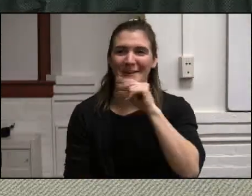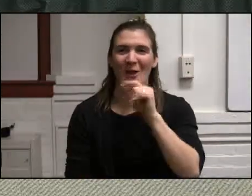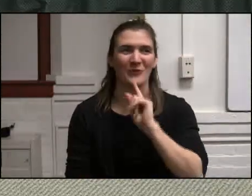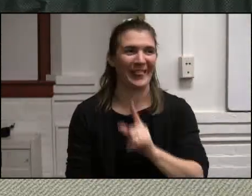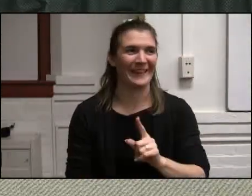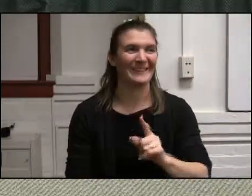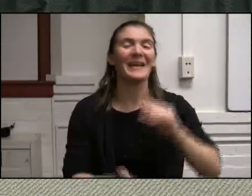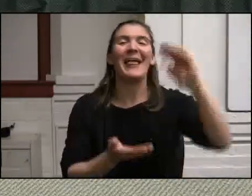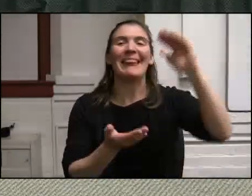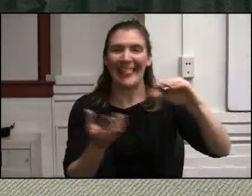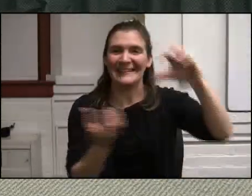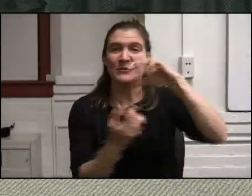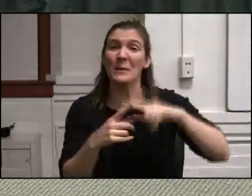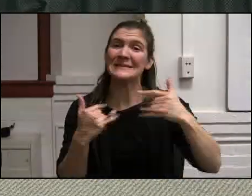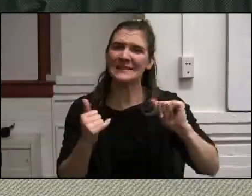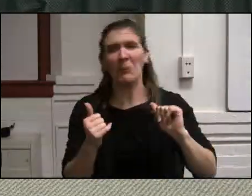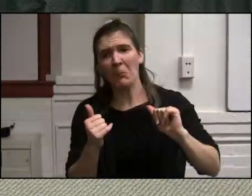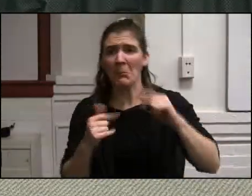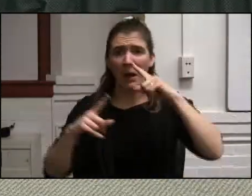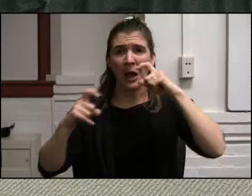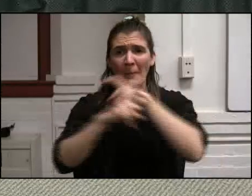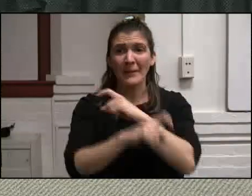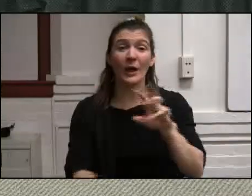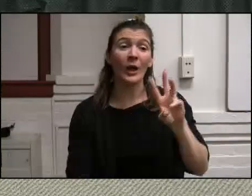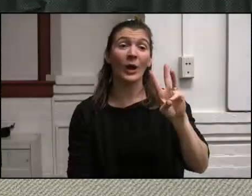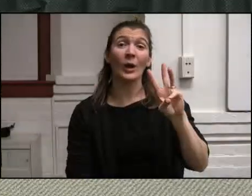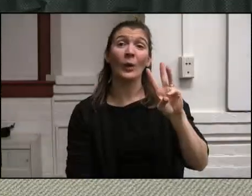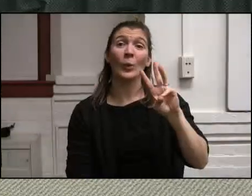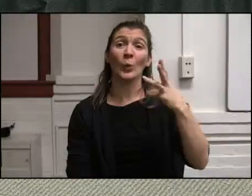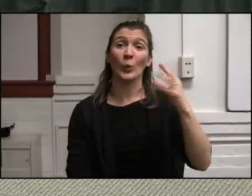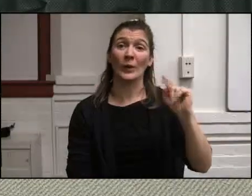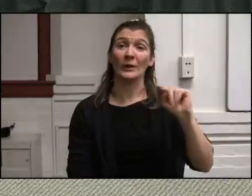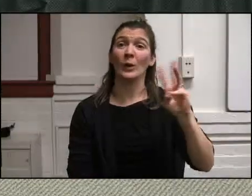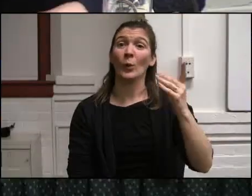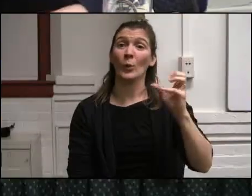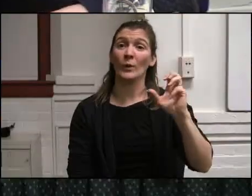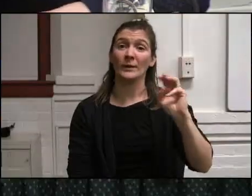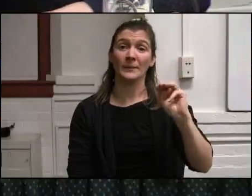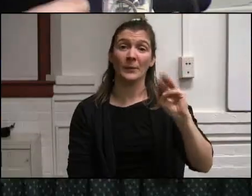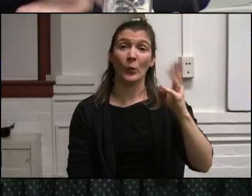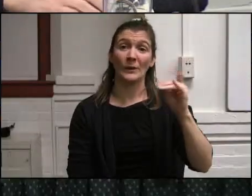I'm Less joking. so, I Less think. confusing. The Windham-Windsor Housing Trust